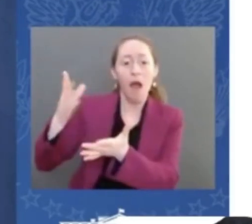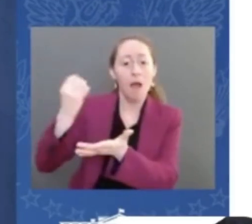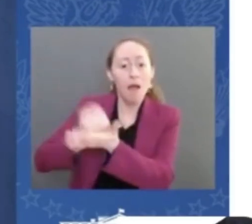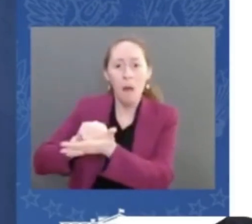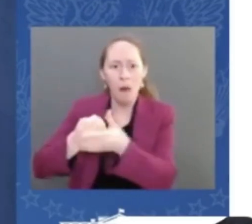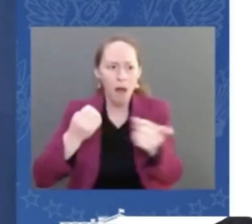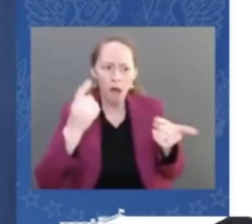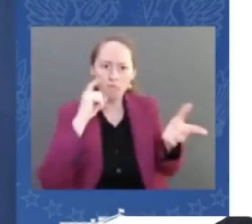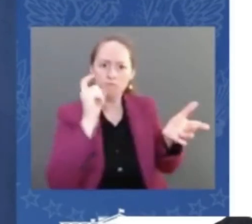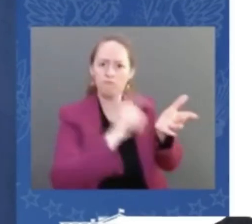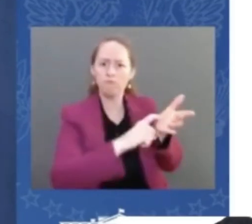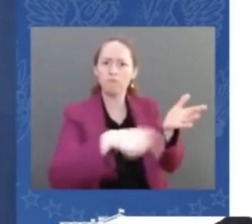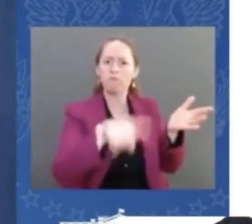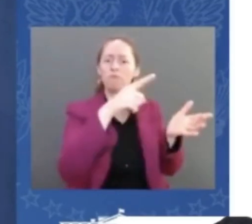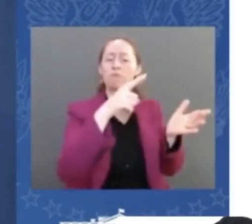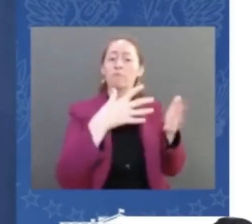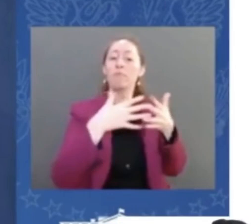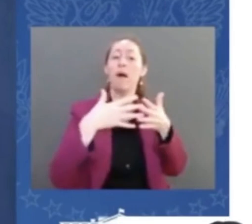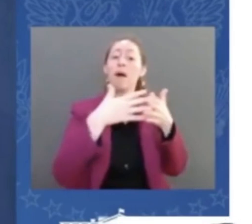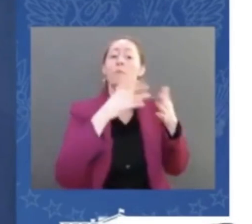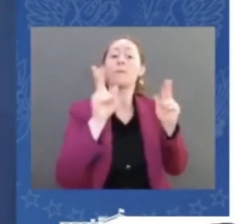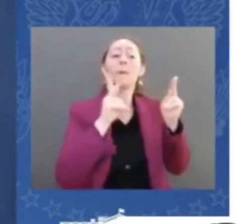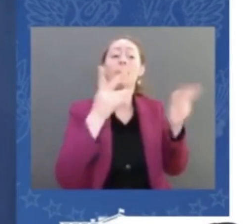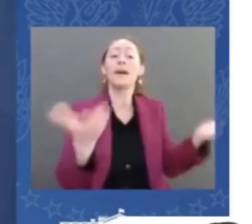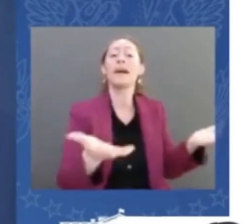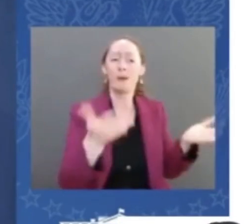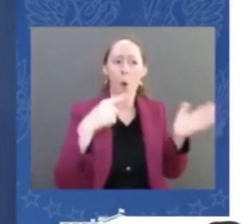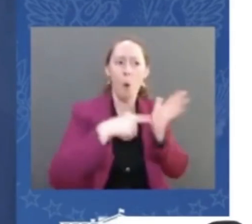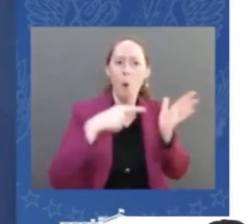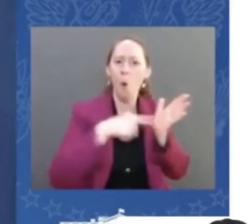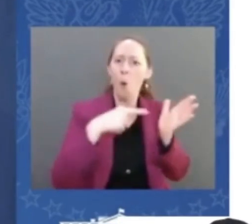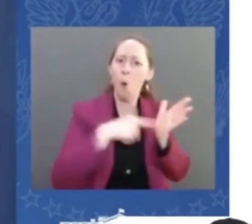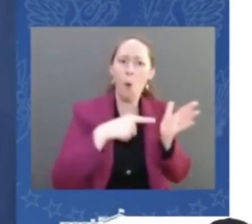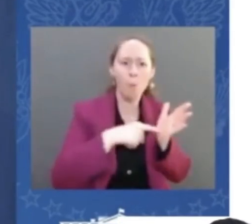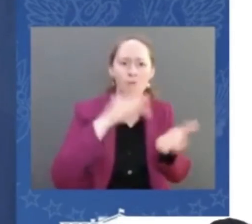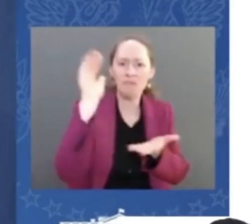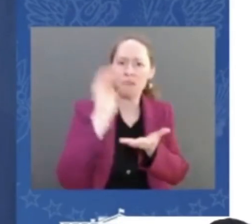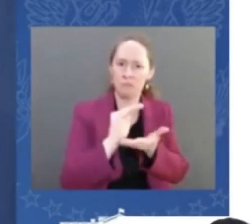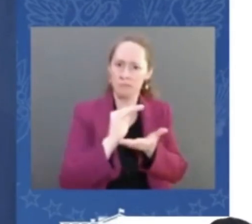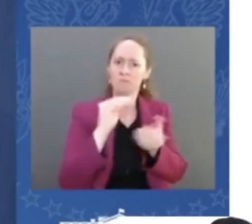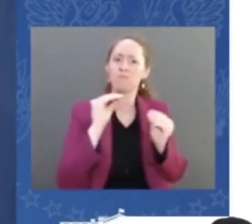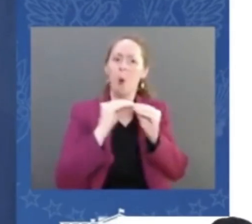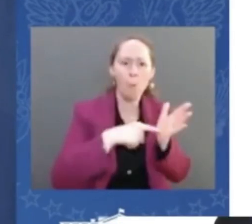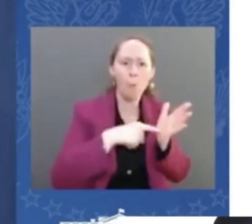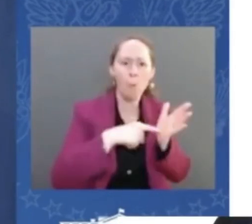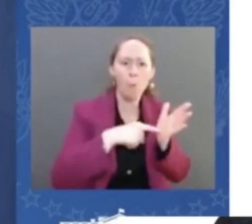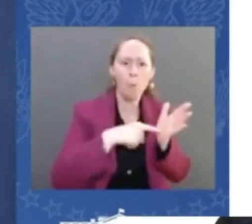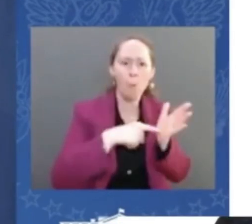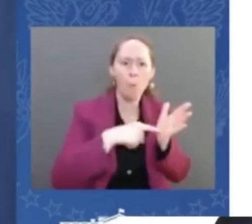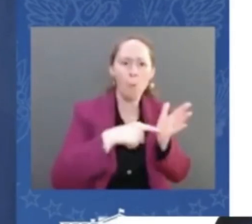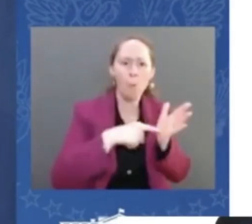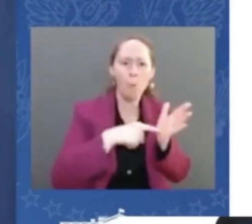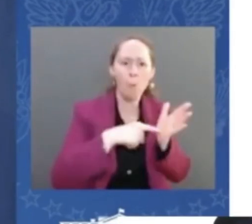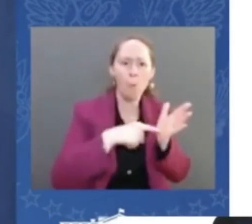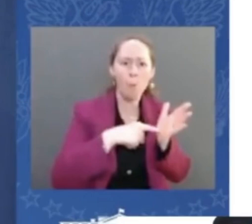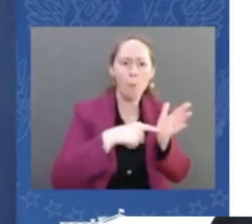Americans feel financially comfortable than any time since the survey began in 2013.